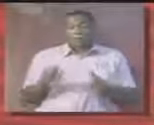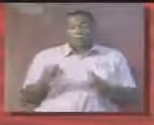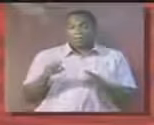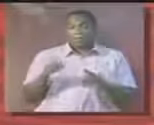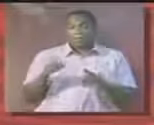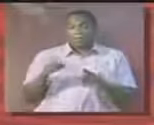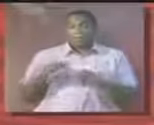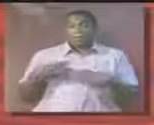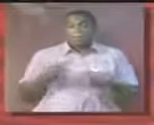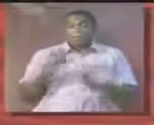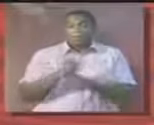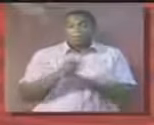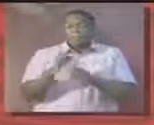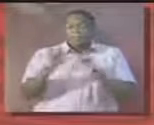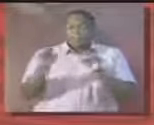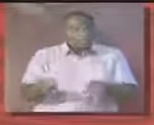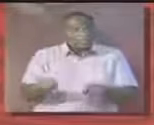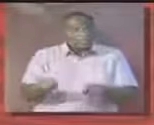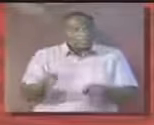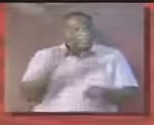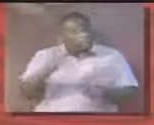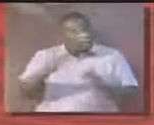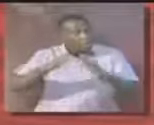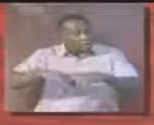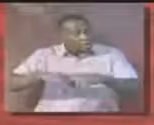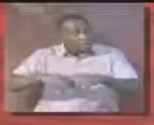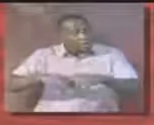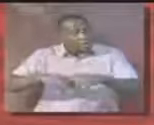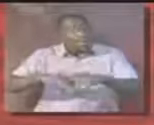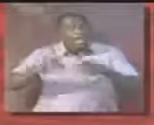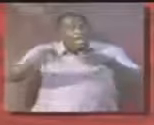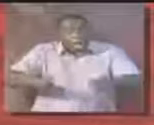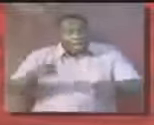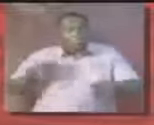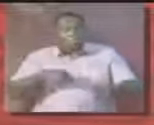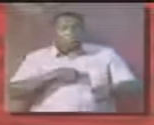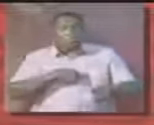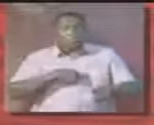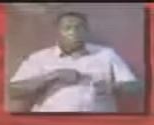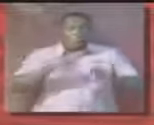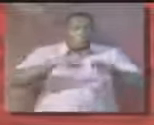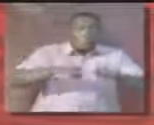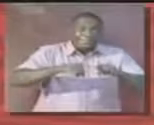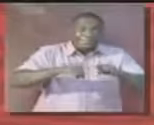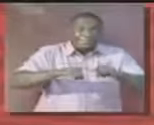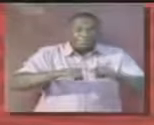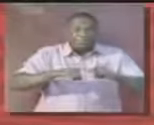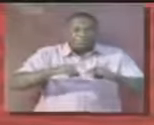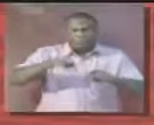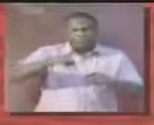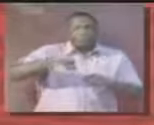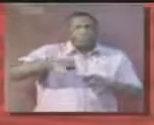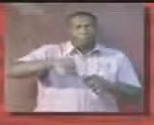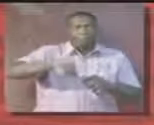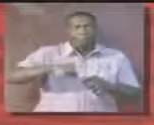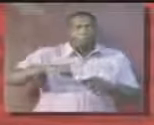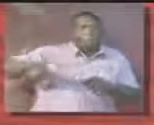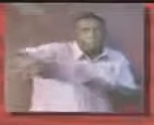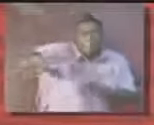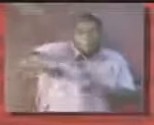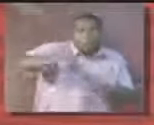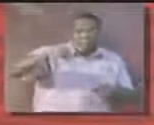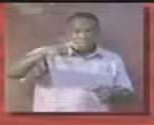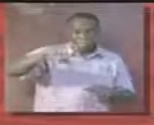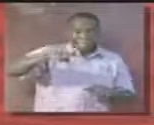here for you when you need it if we continue this sort of increasing trend. Just to close, I just want to give a very